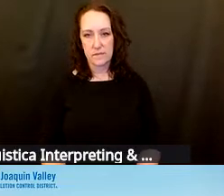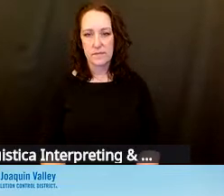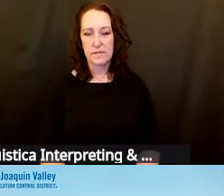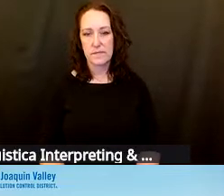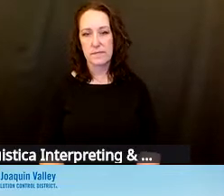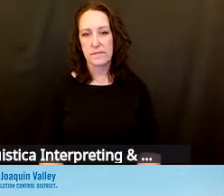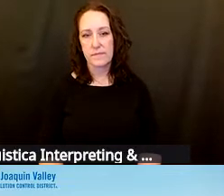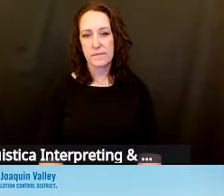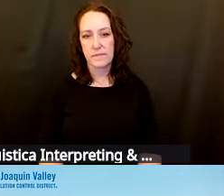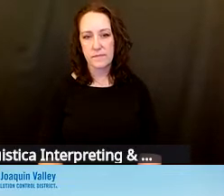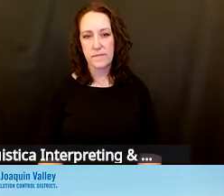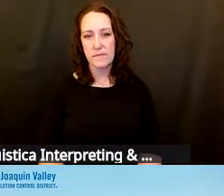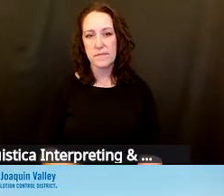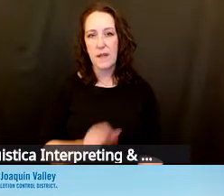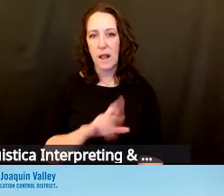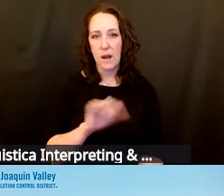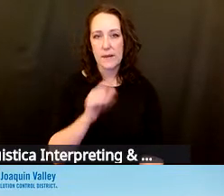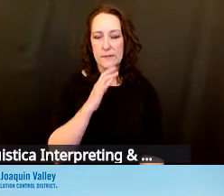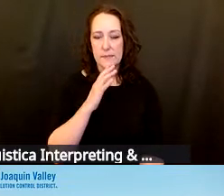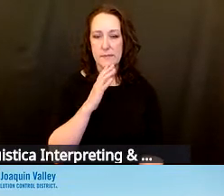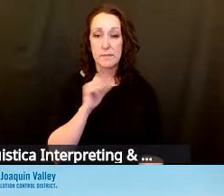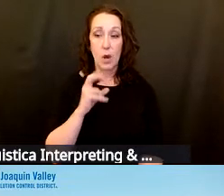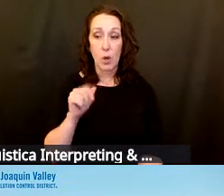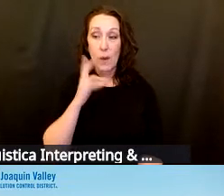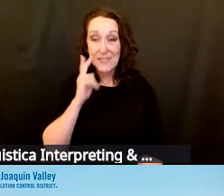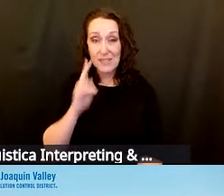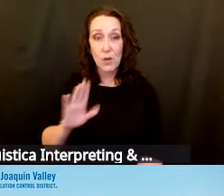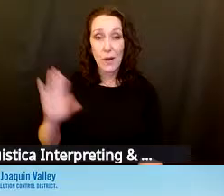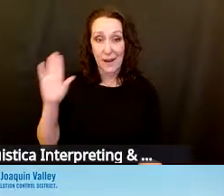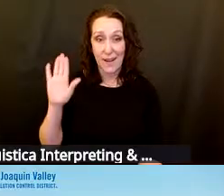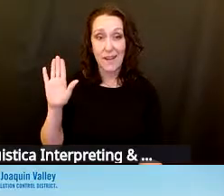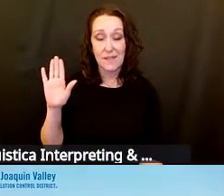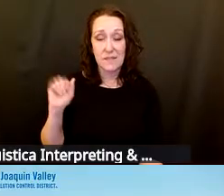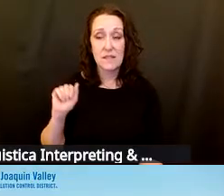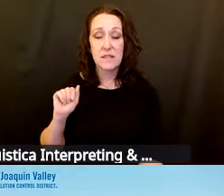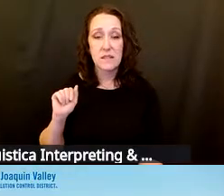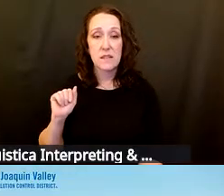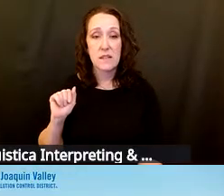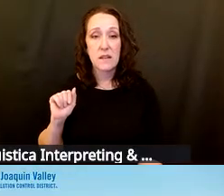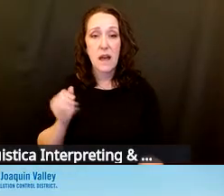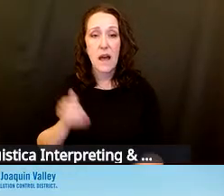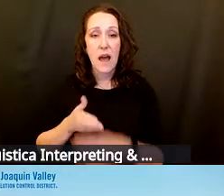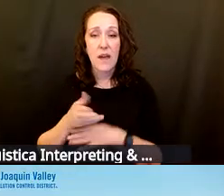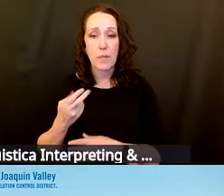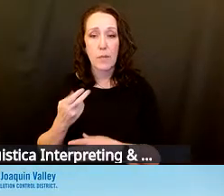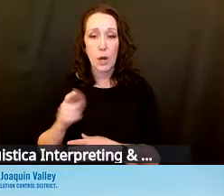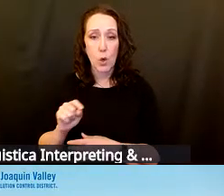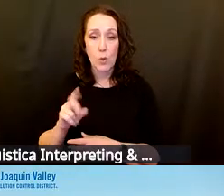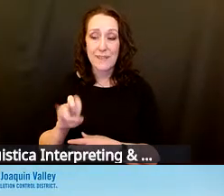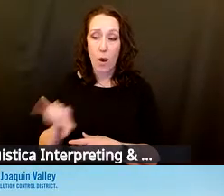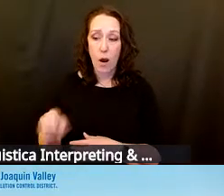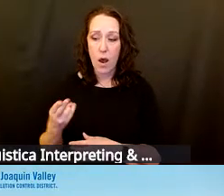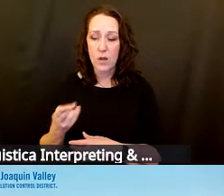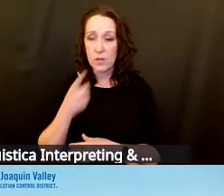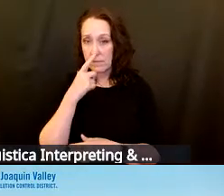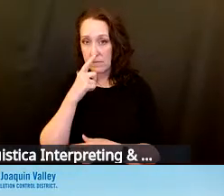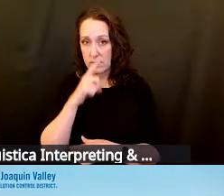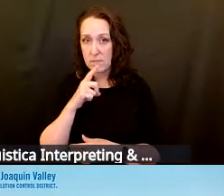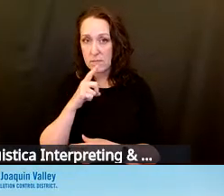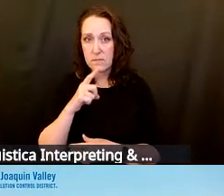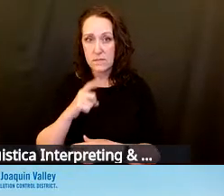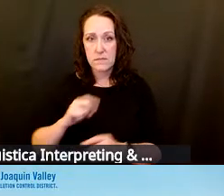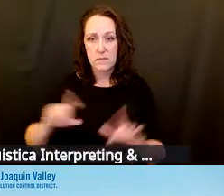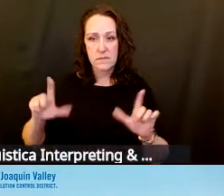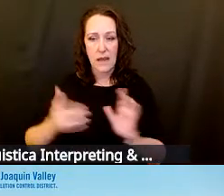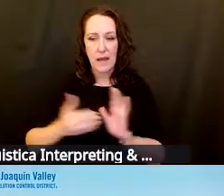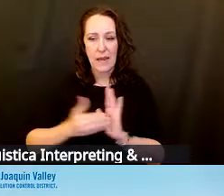Oh, this is Laura. Margot, I do see your hand raised. And after Margot, if Sarah, you wouldn't mind putting up the screen again and going